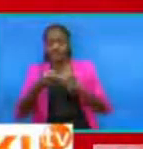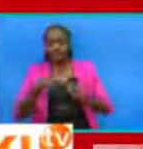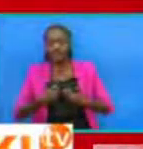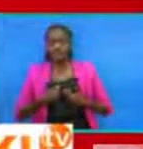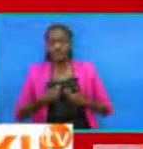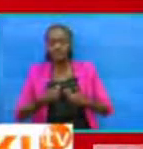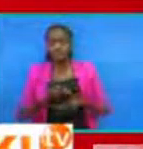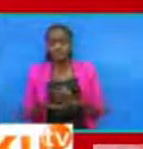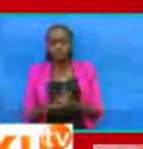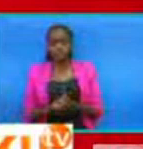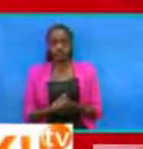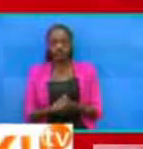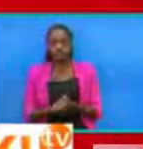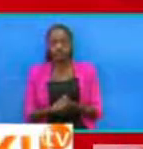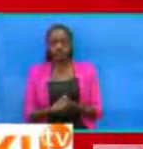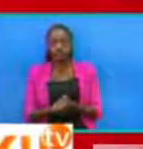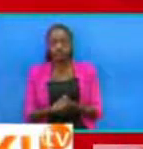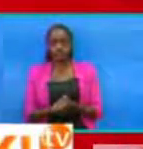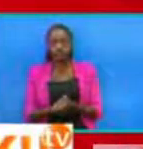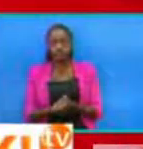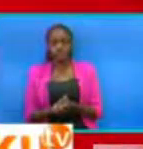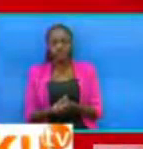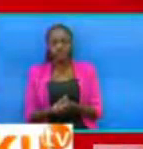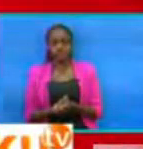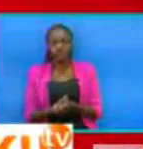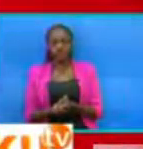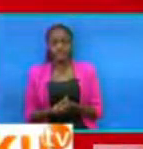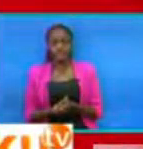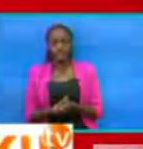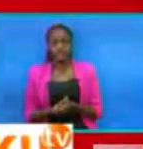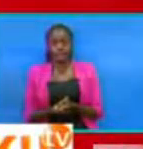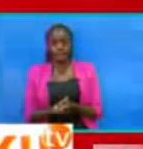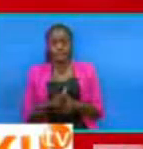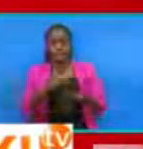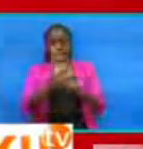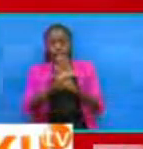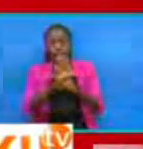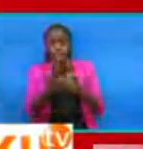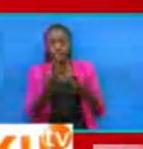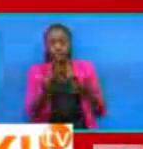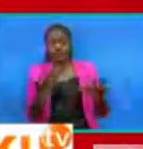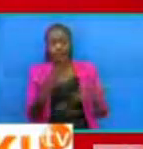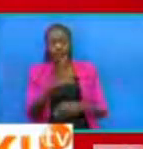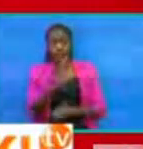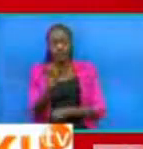really minimal, is not having too much materials.